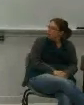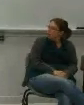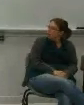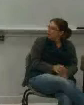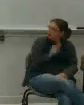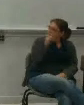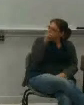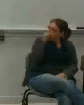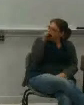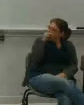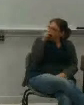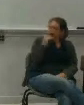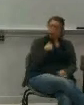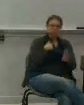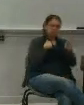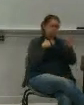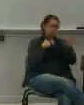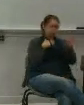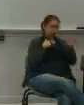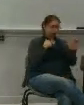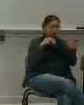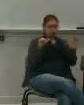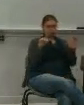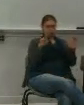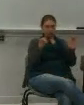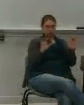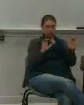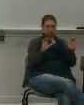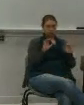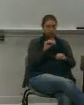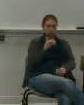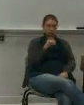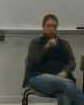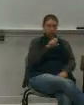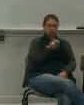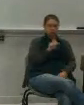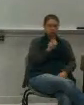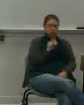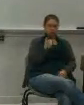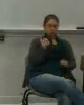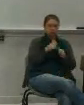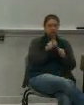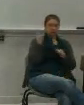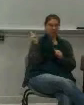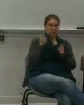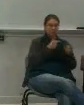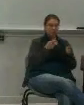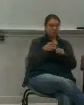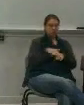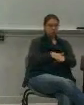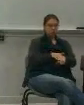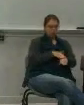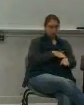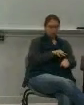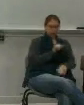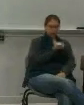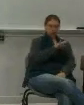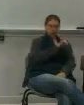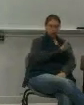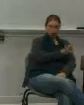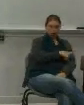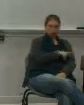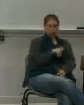up. Okay, so we have biotic and abiotic oxidations, and remember, this happens slowly abiotically,